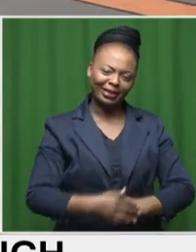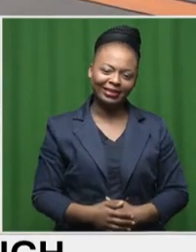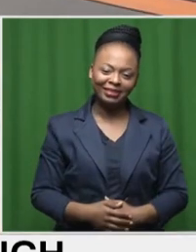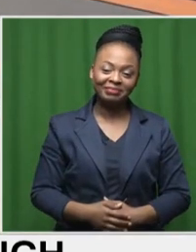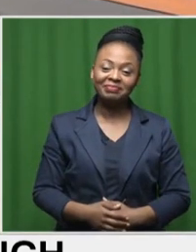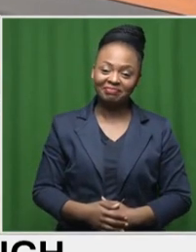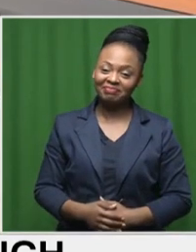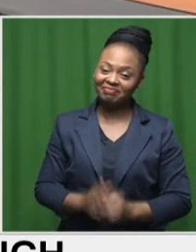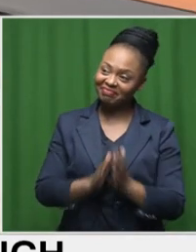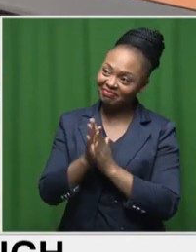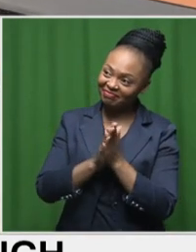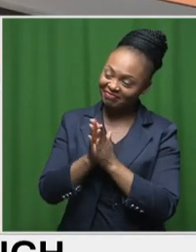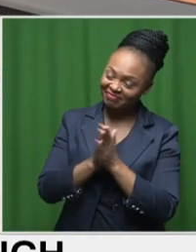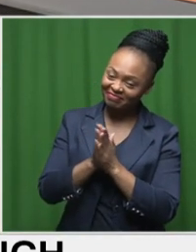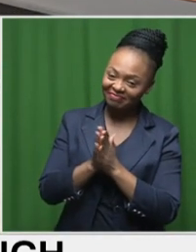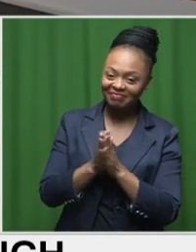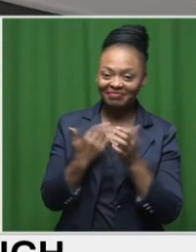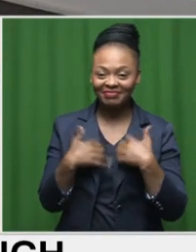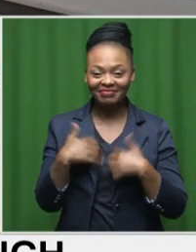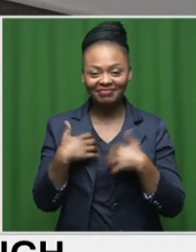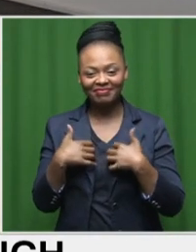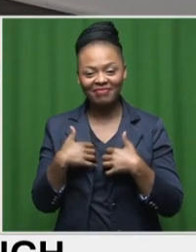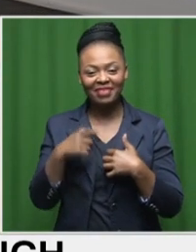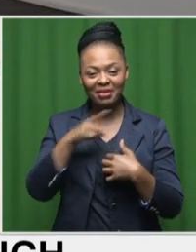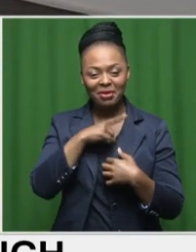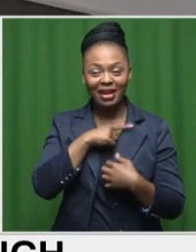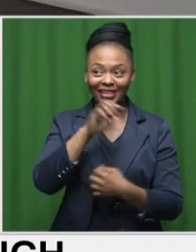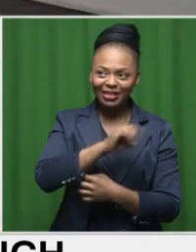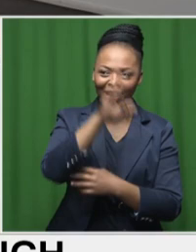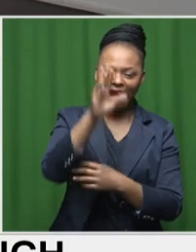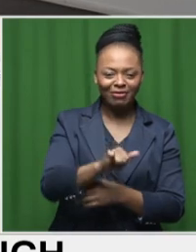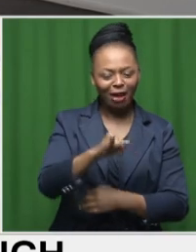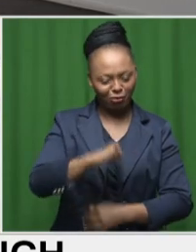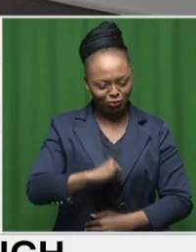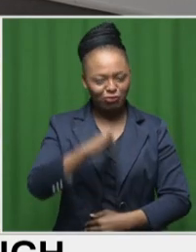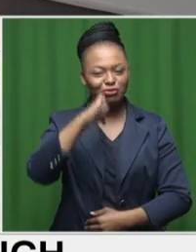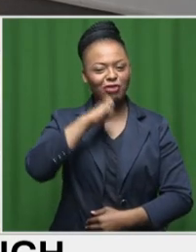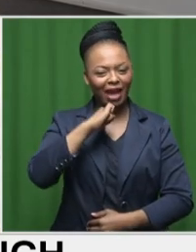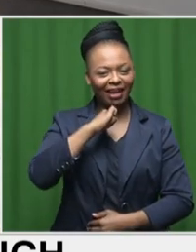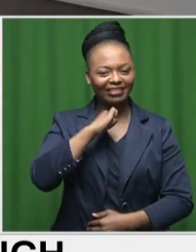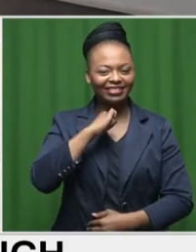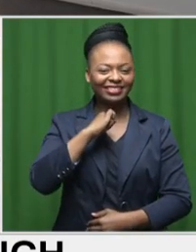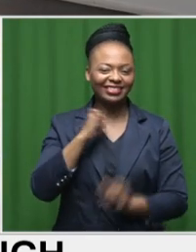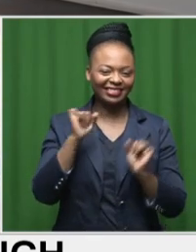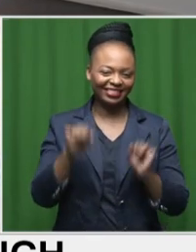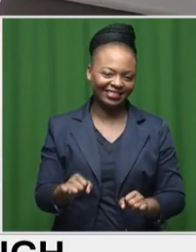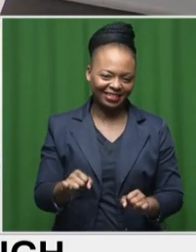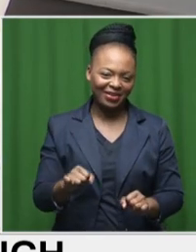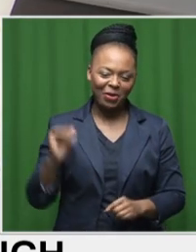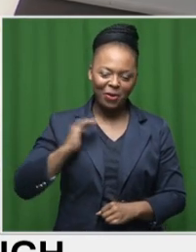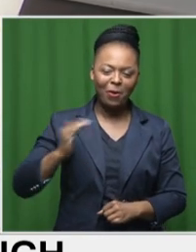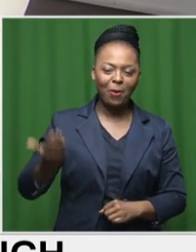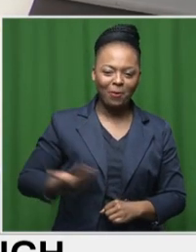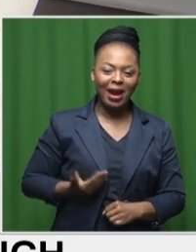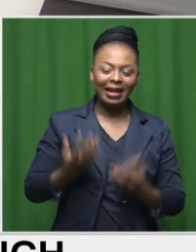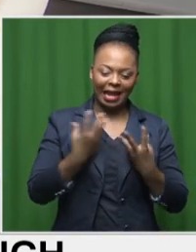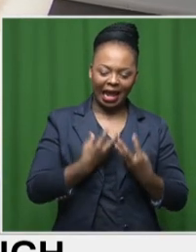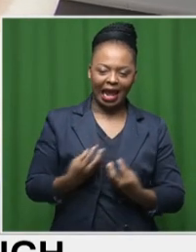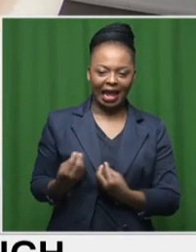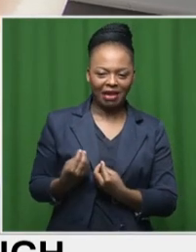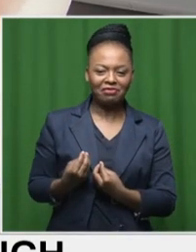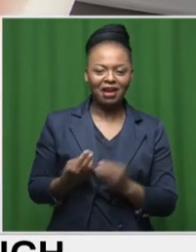we look forward to it because I think South Africa takes great pride in you know the women that we have